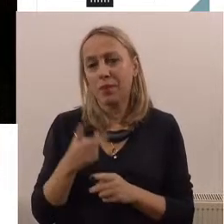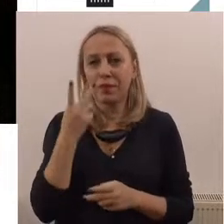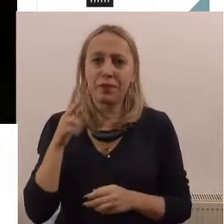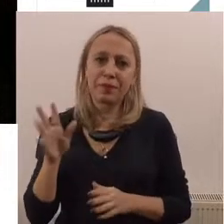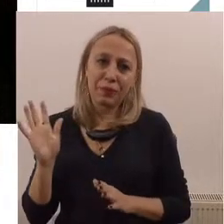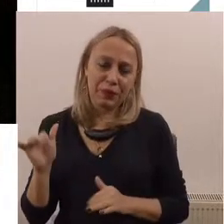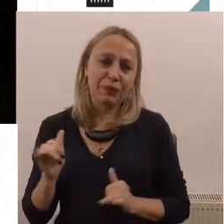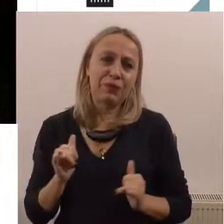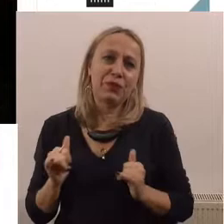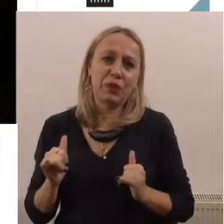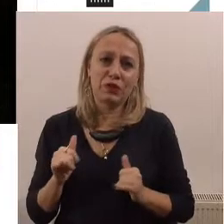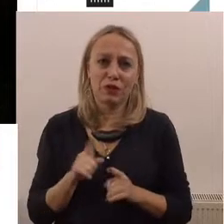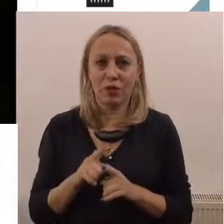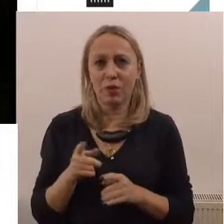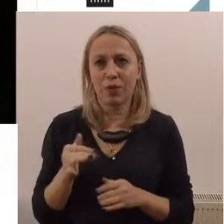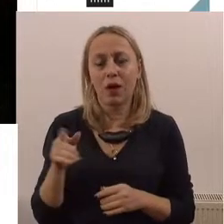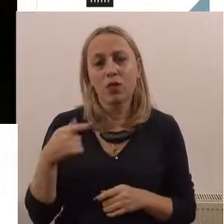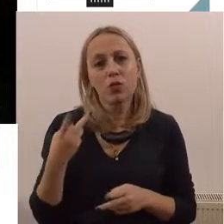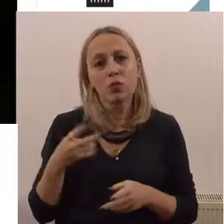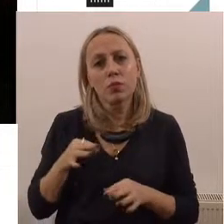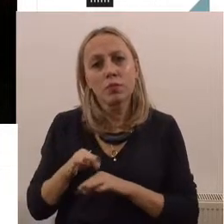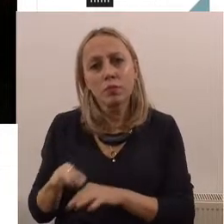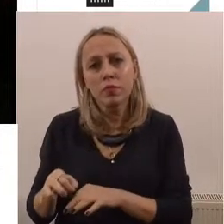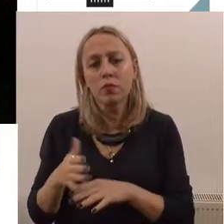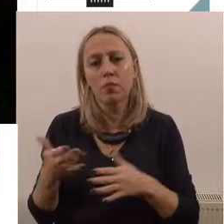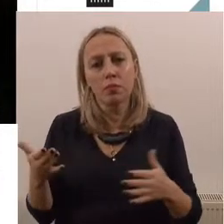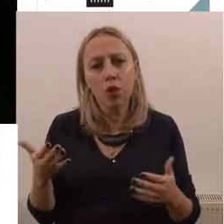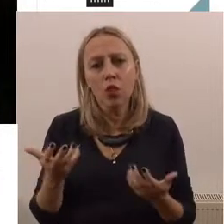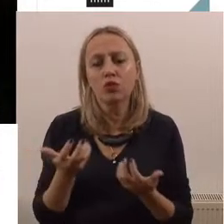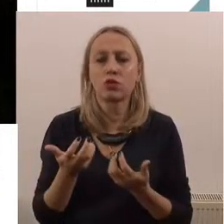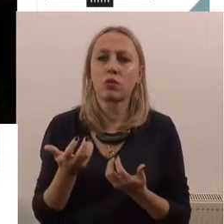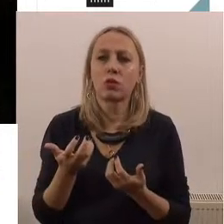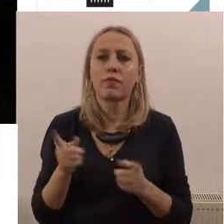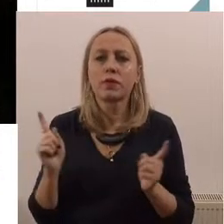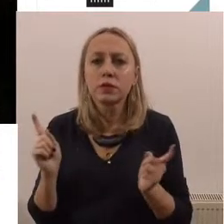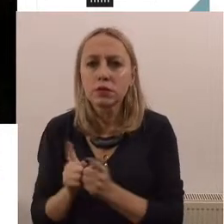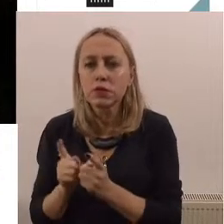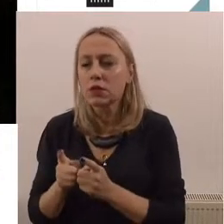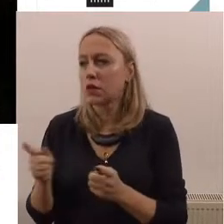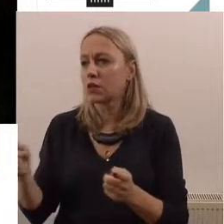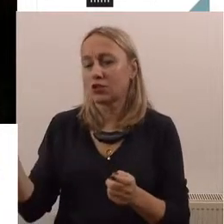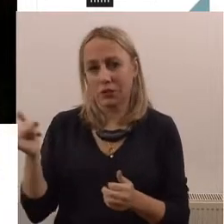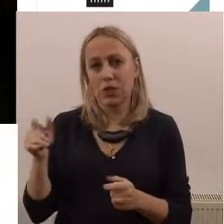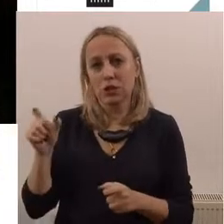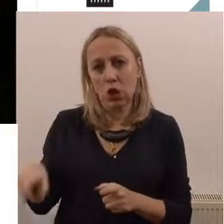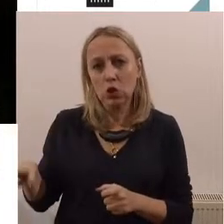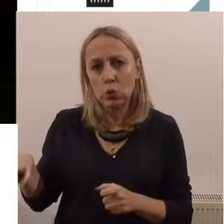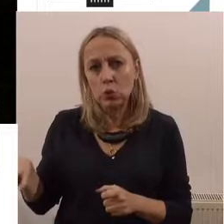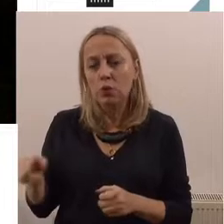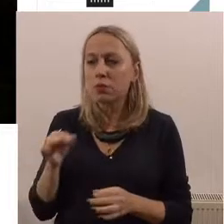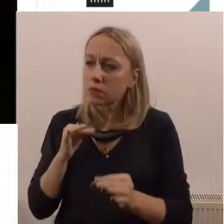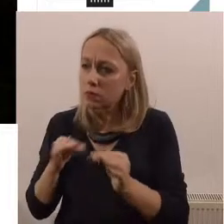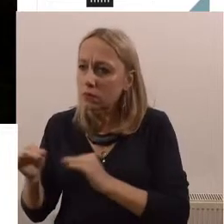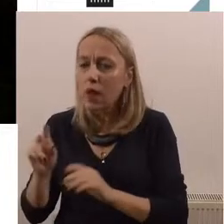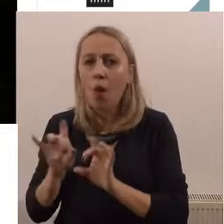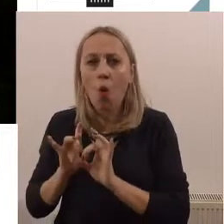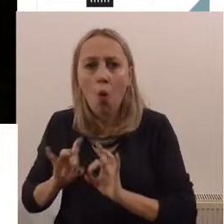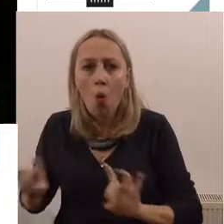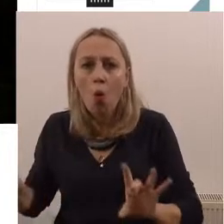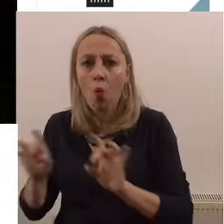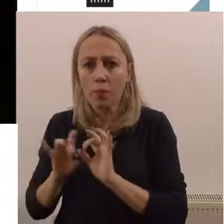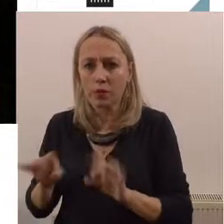and compassion or condescendence. And we had to run a series of meetings with